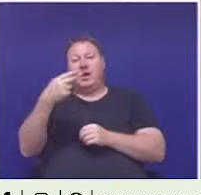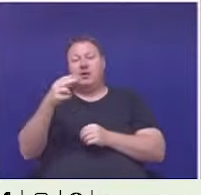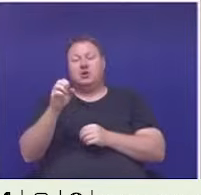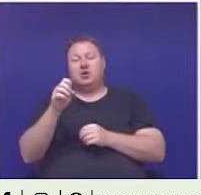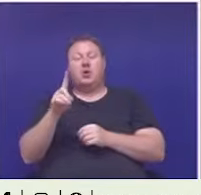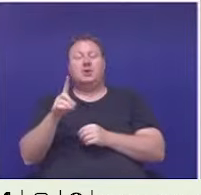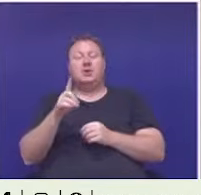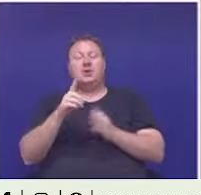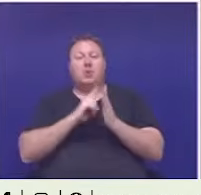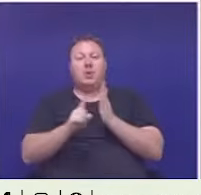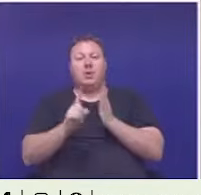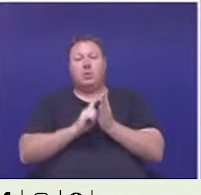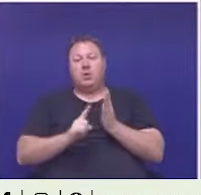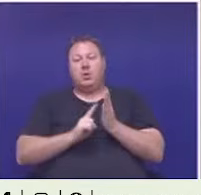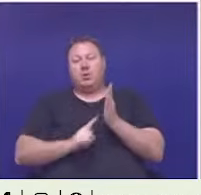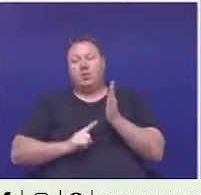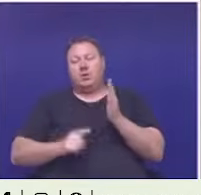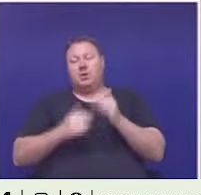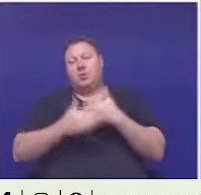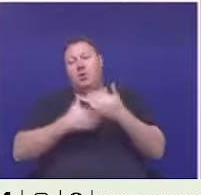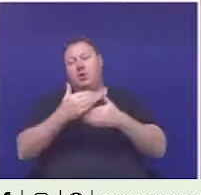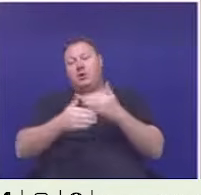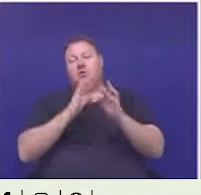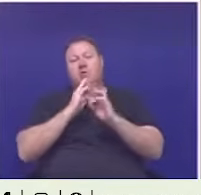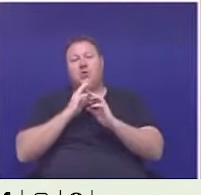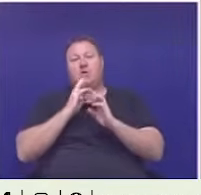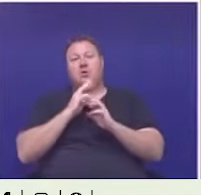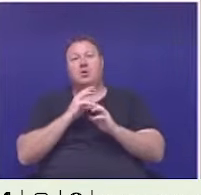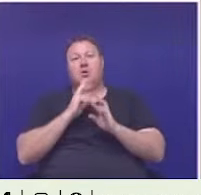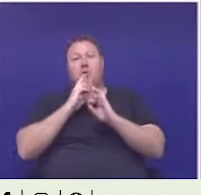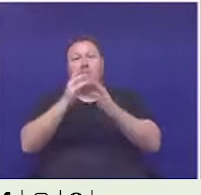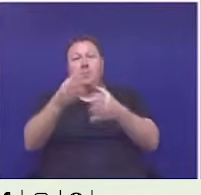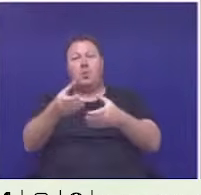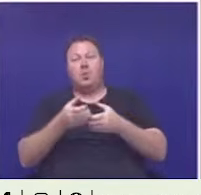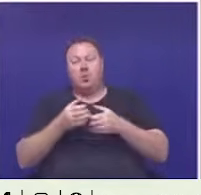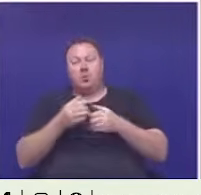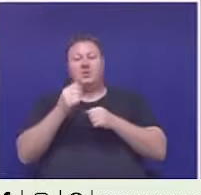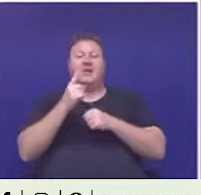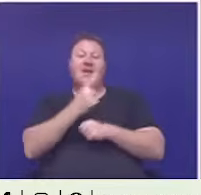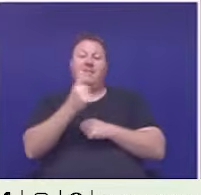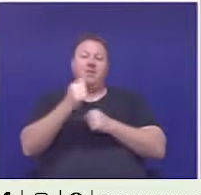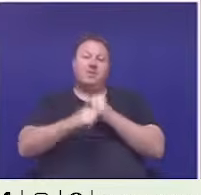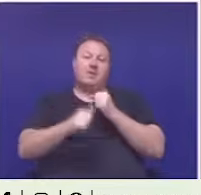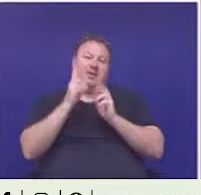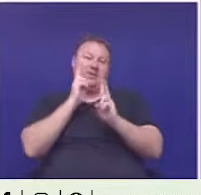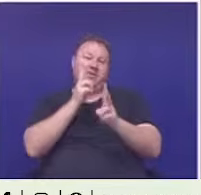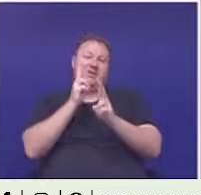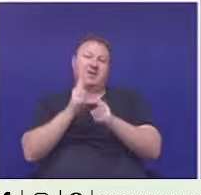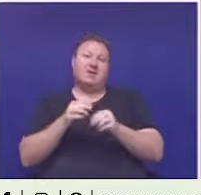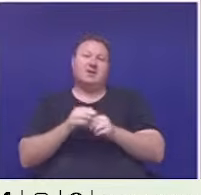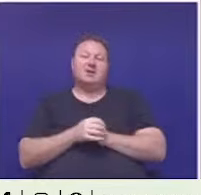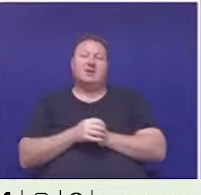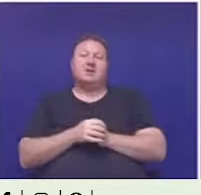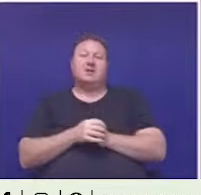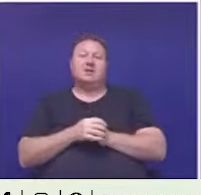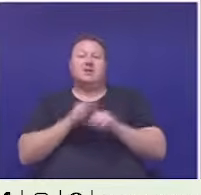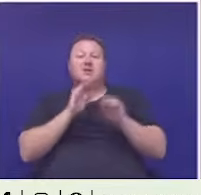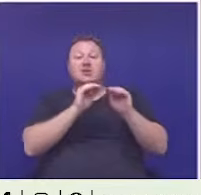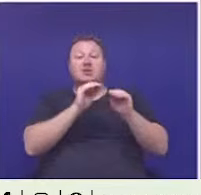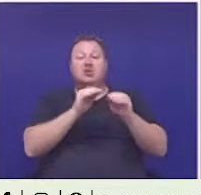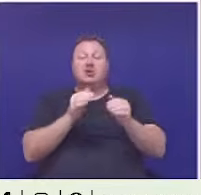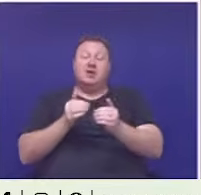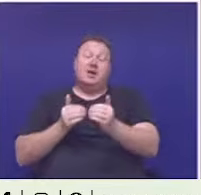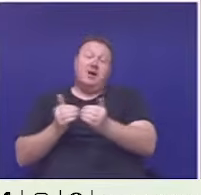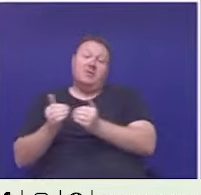receiving weekly progress reports and will visit the school monthly. Teaching and governance support has been strengthened